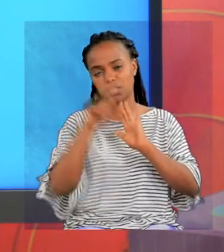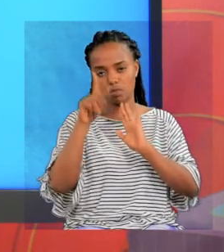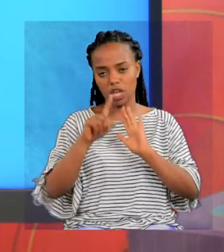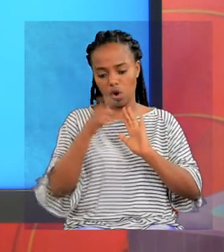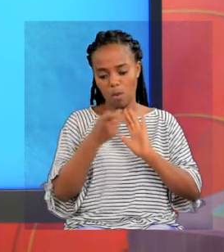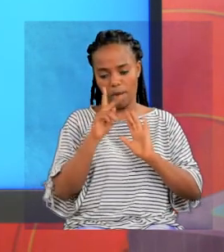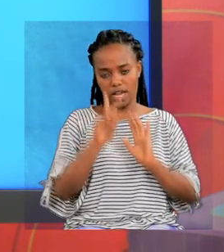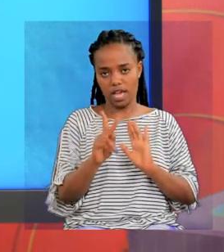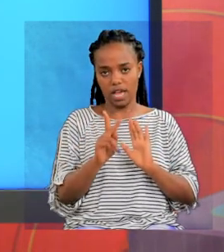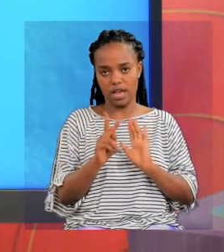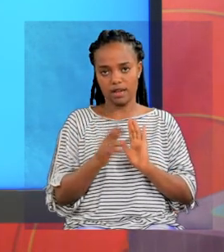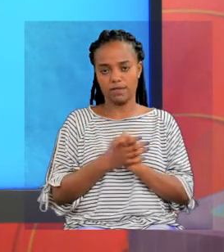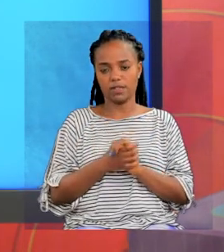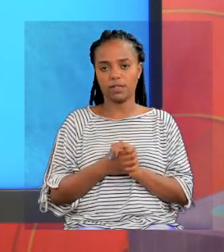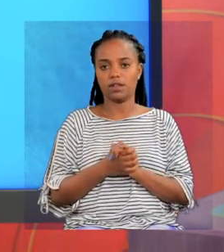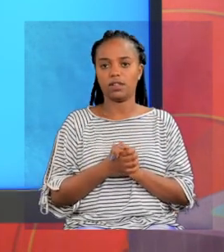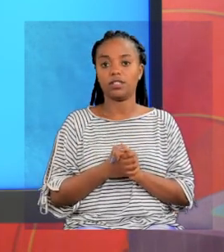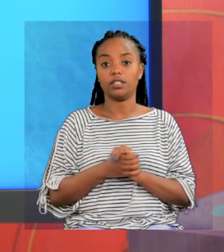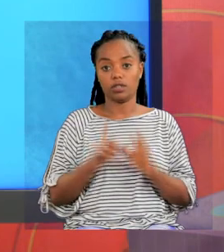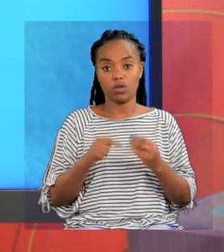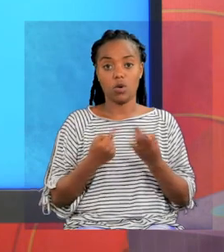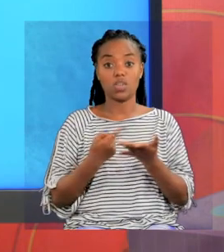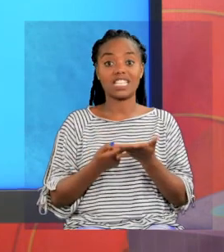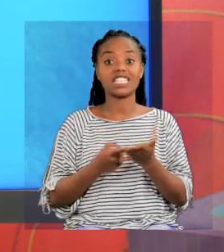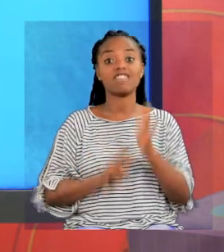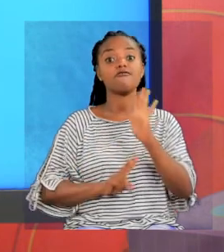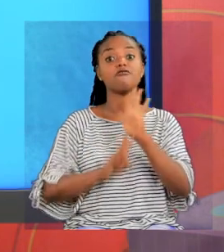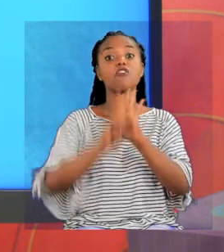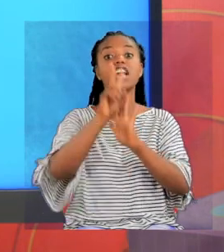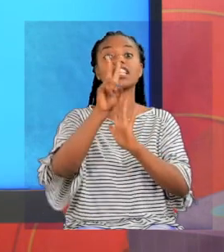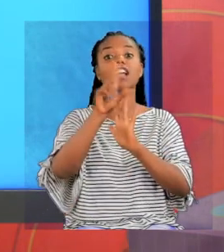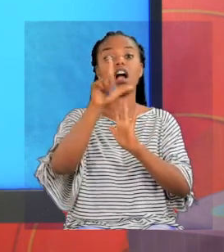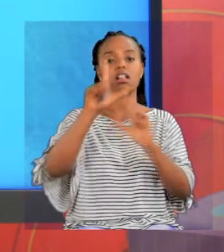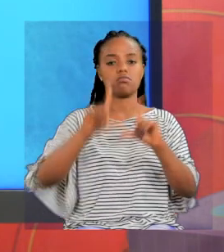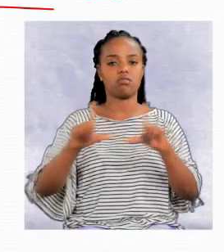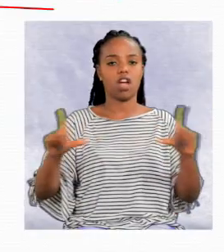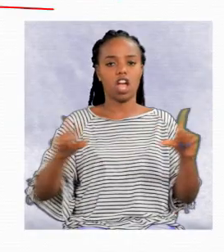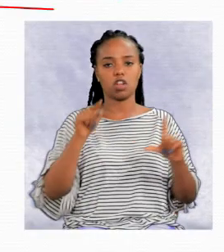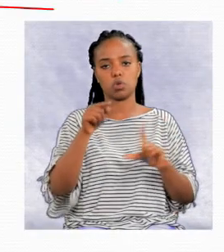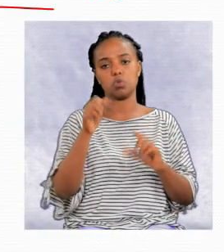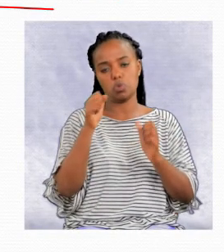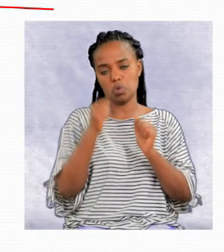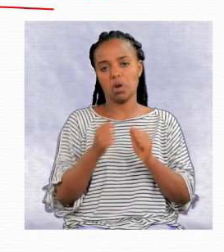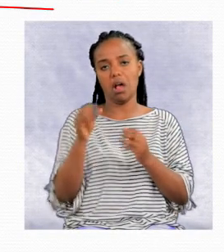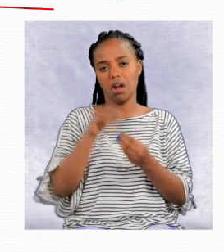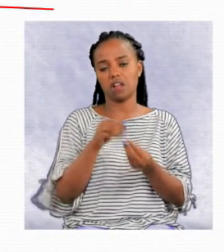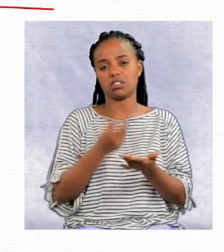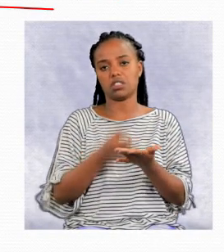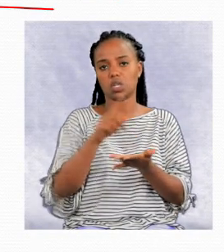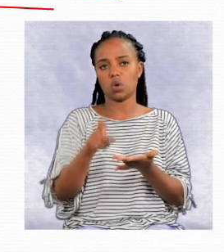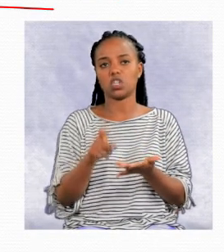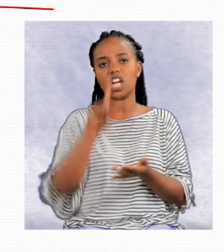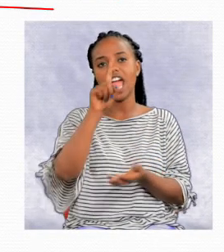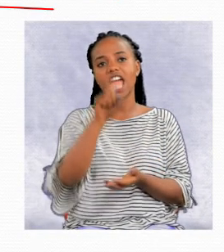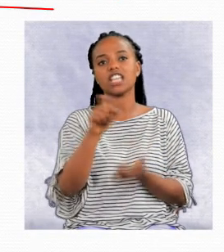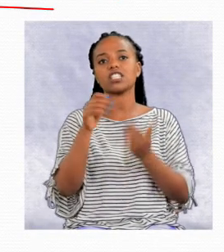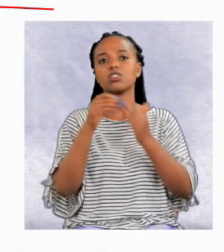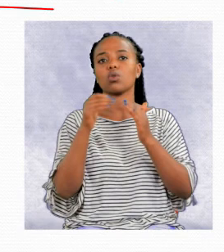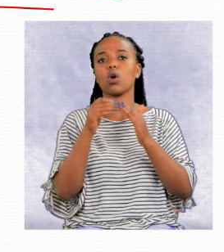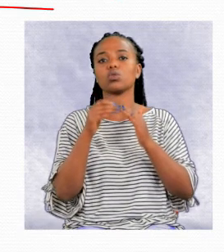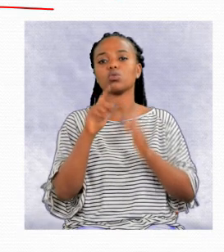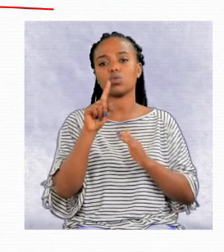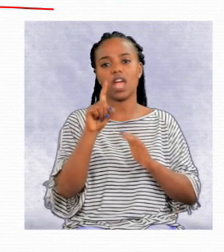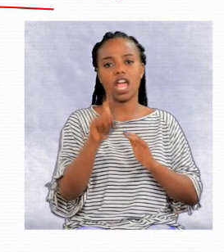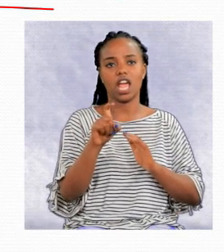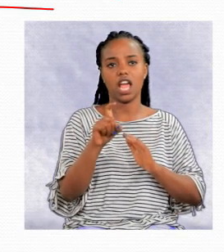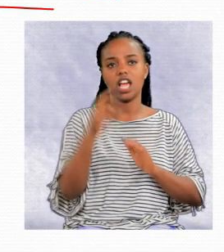k. So this is a vertical line. You can have this equation. It has x is equal to x